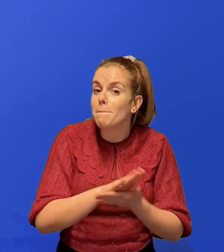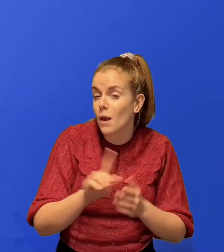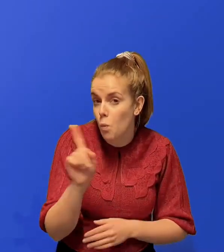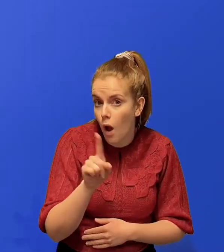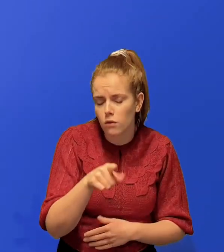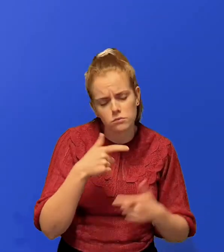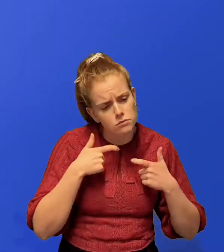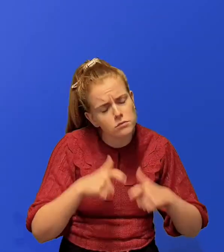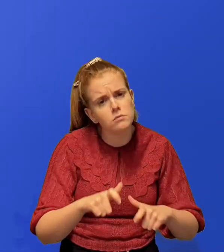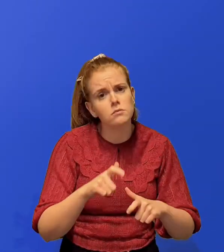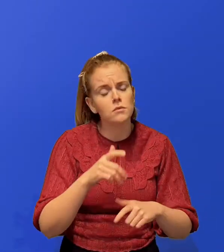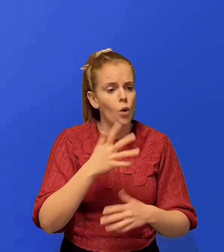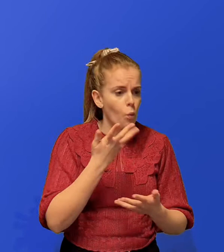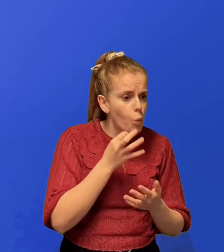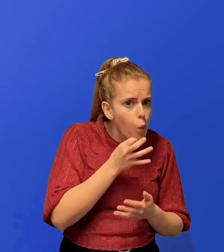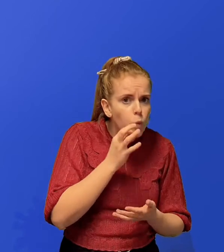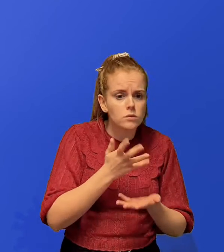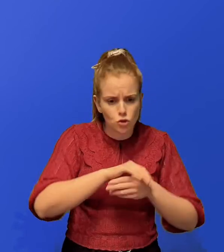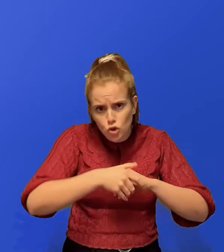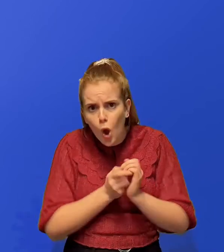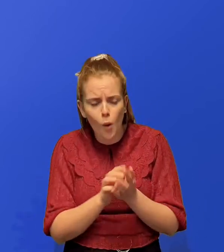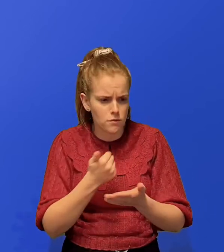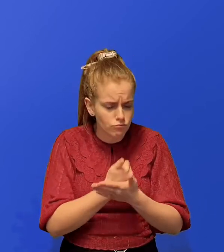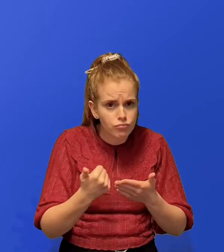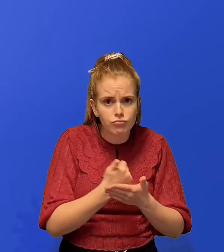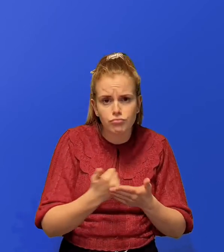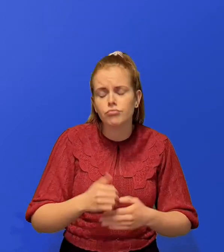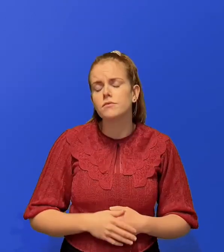This means you should continue washing your hands with soap and water regularly,